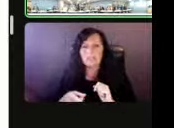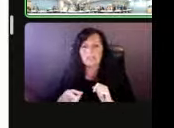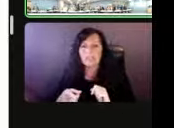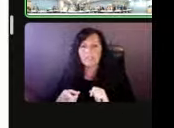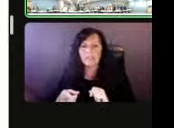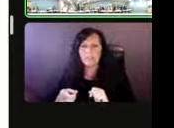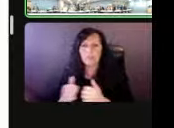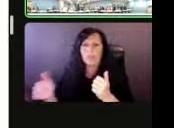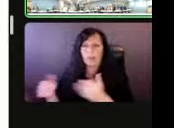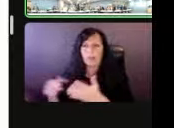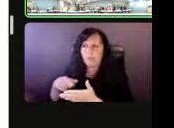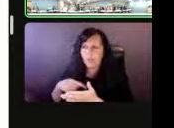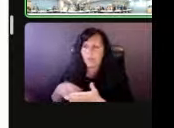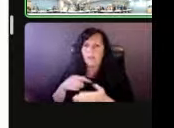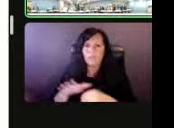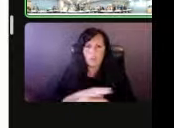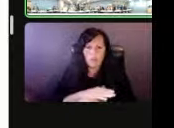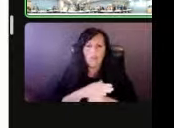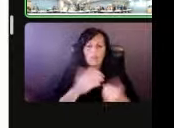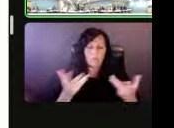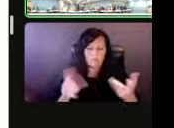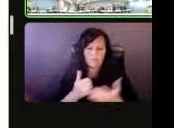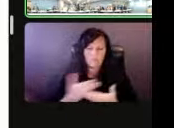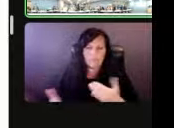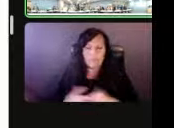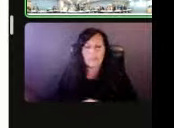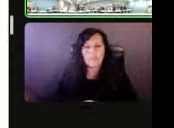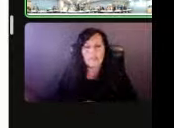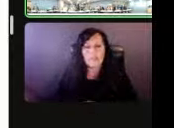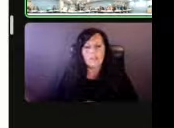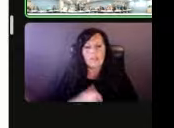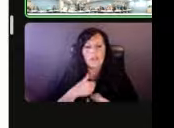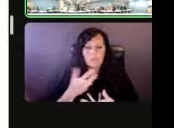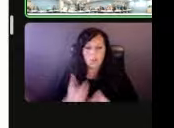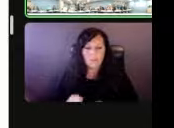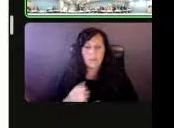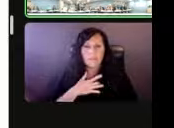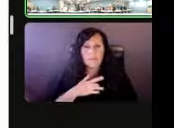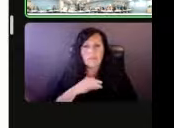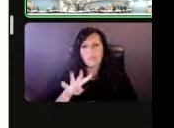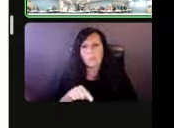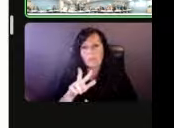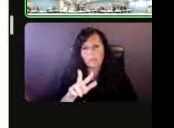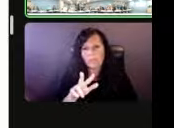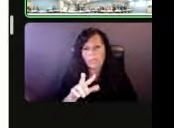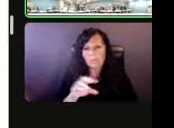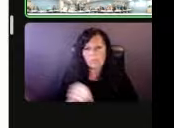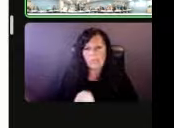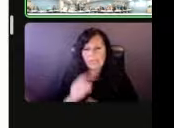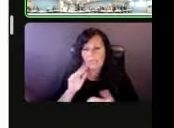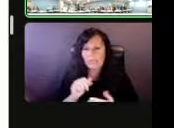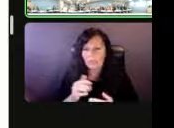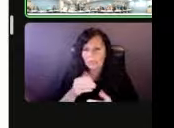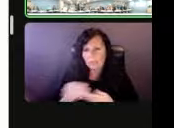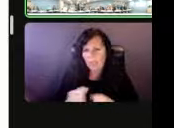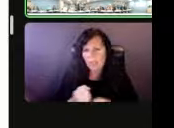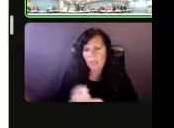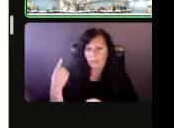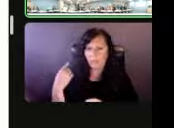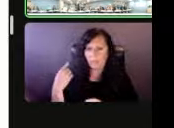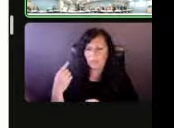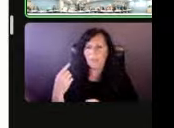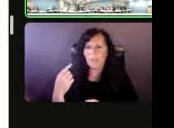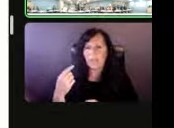But I'm confident. I think it's 4.3 that we're expecting to spend last year. You know, it's going to be that or higher.